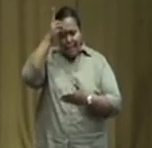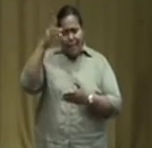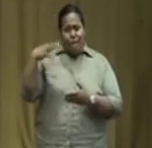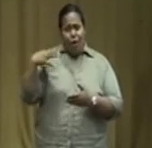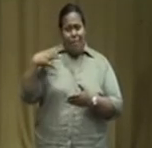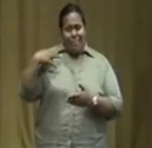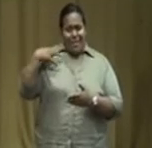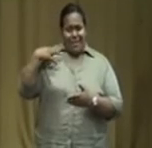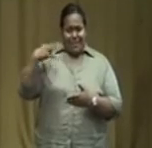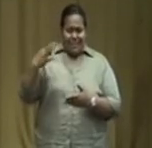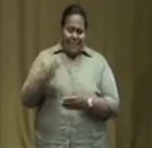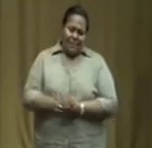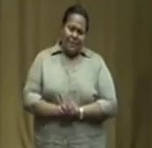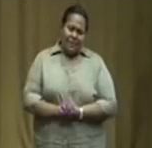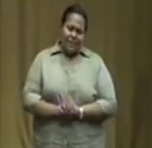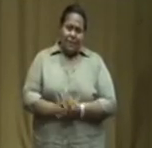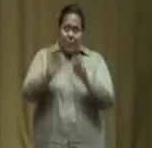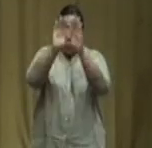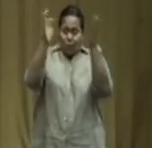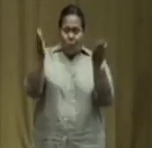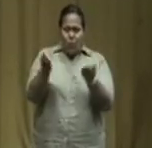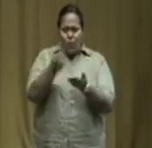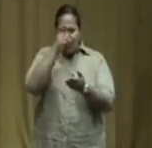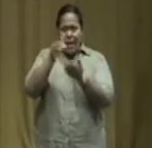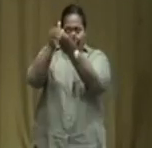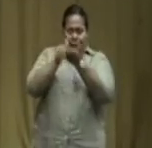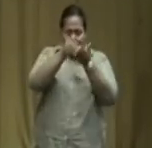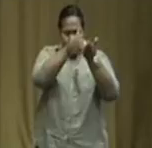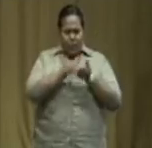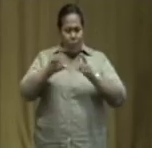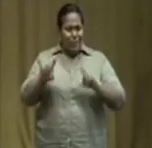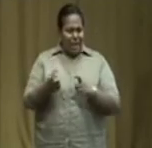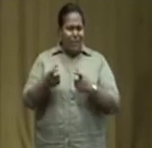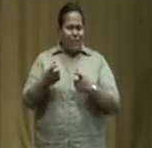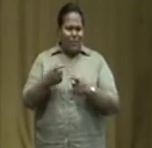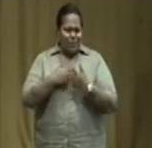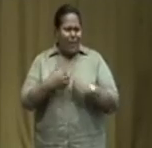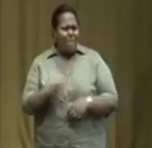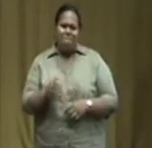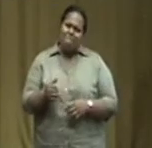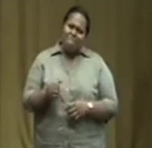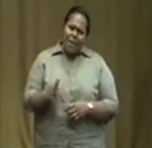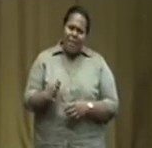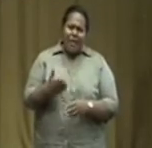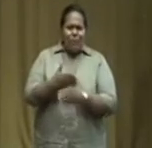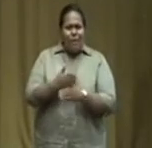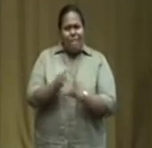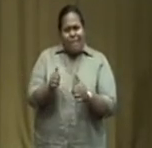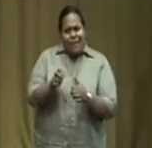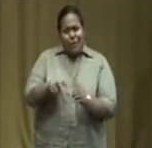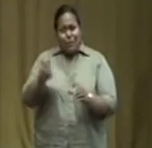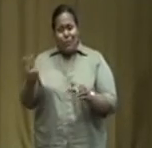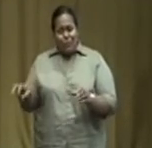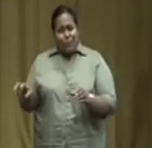globe who could help us with some of these challenges? They could be retired academics. Another example